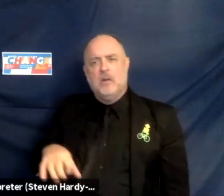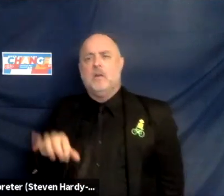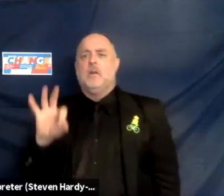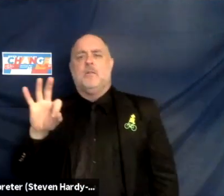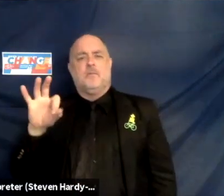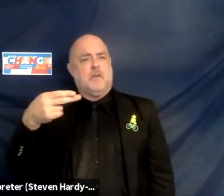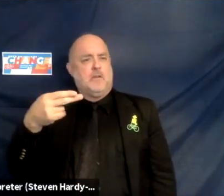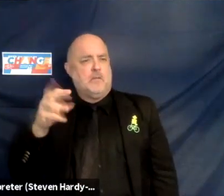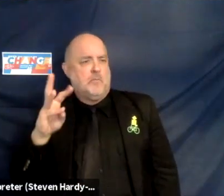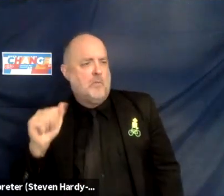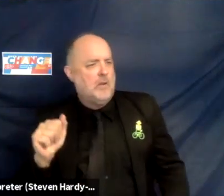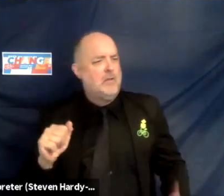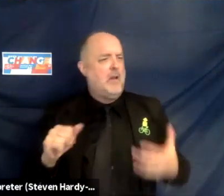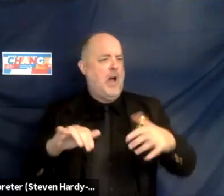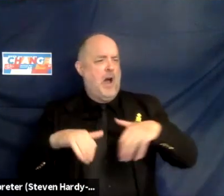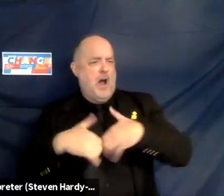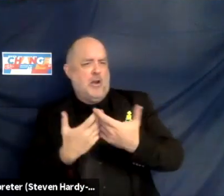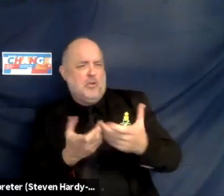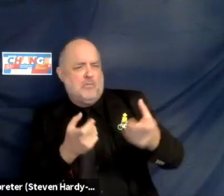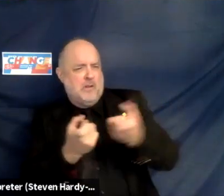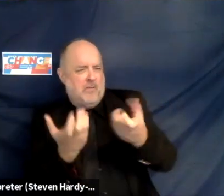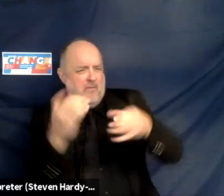aren't an afterthought, but built into every program?